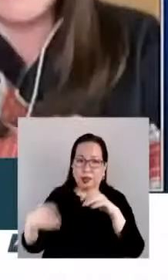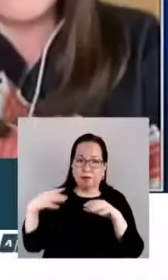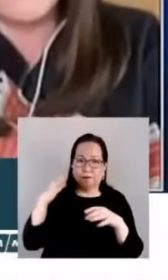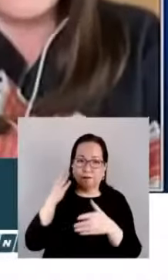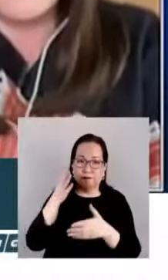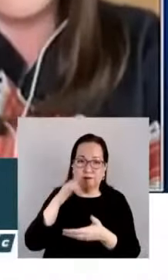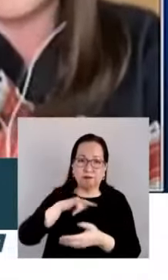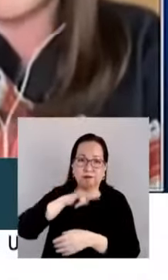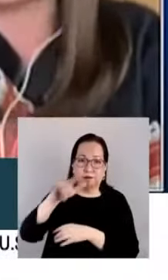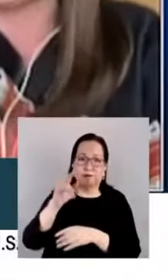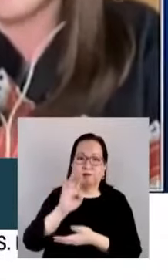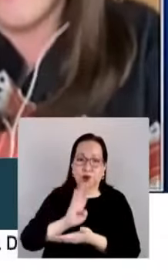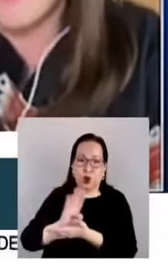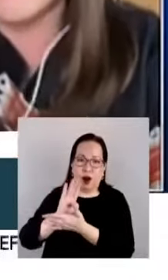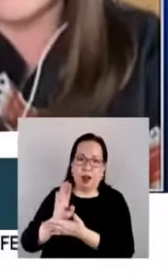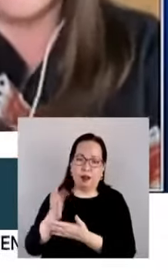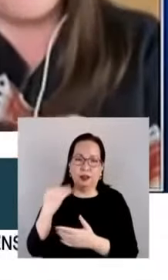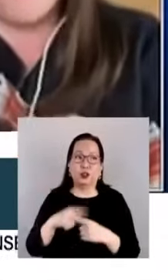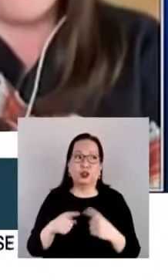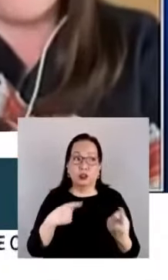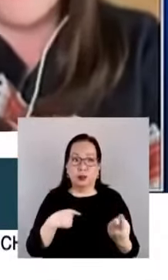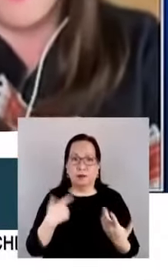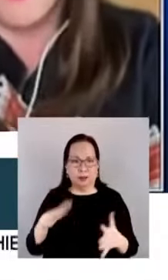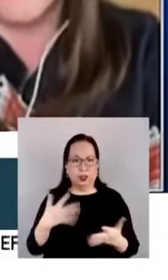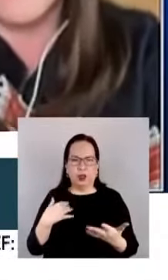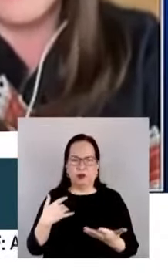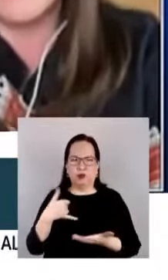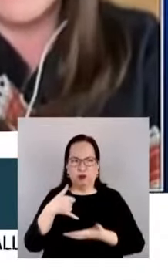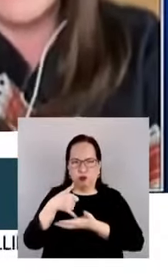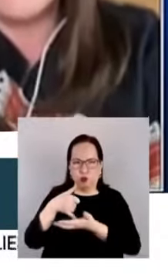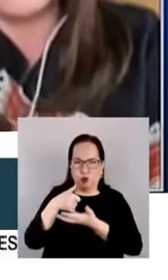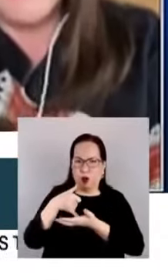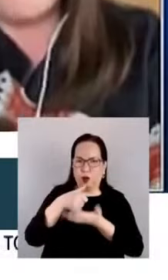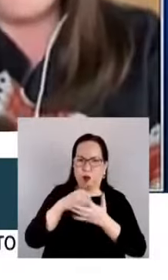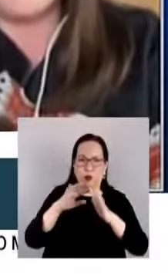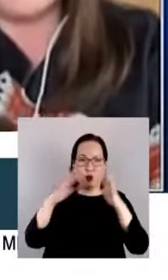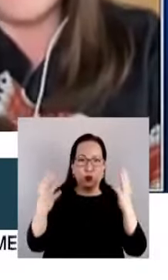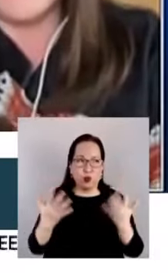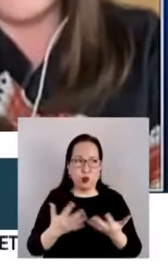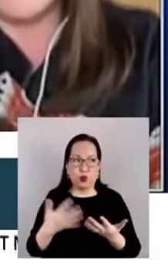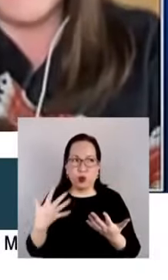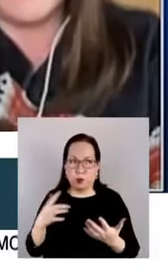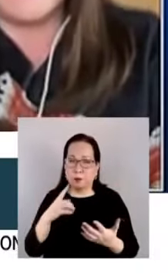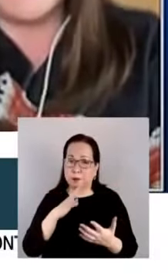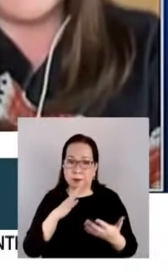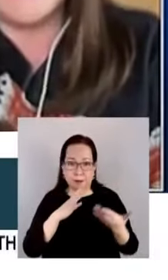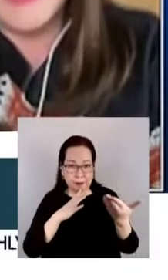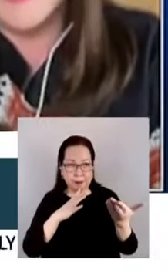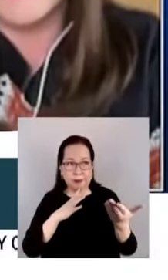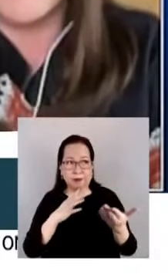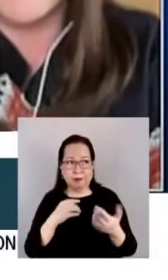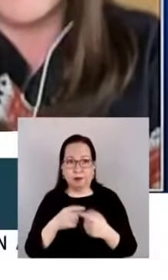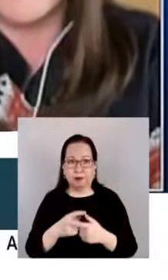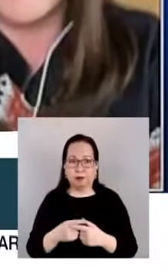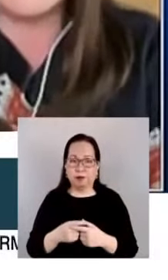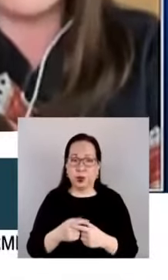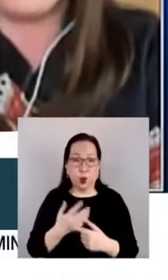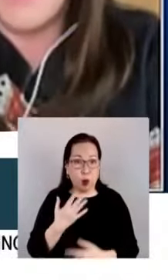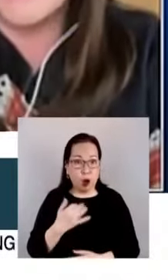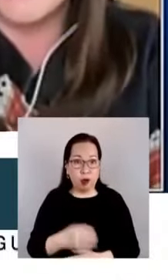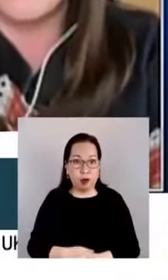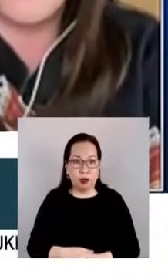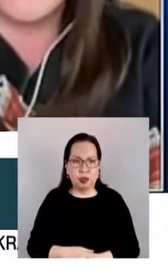Kaya talaga we received a lot of awards from all over the world because talagang they were